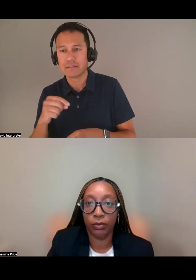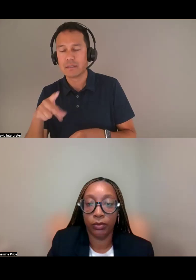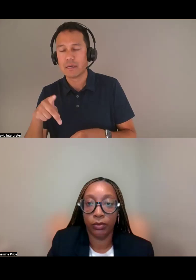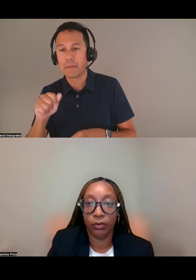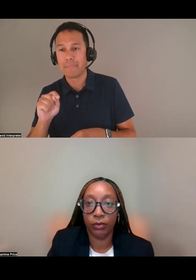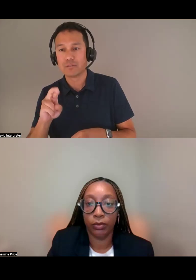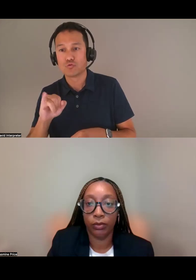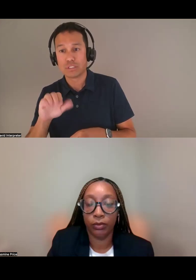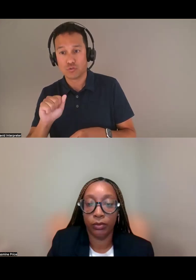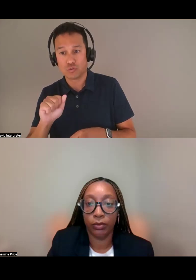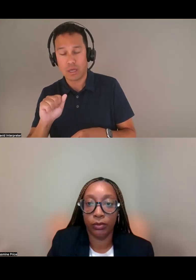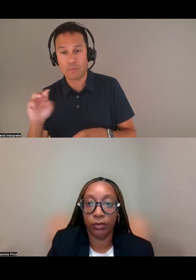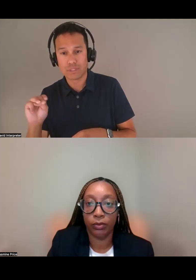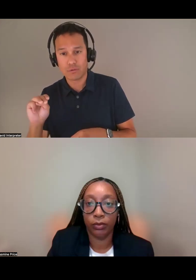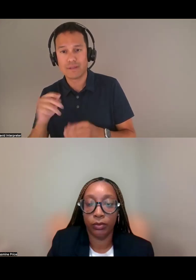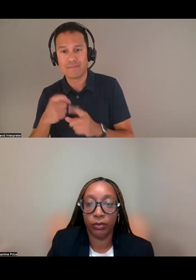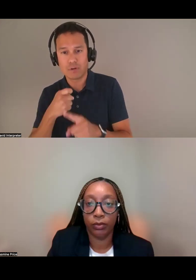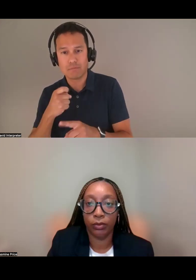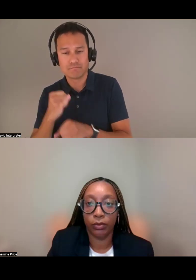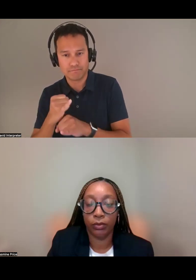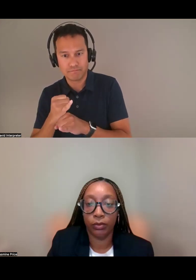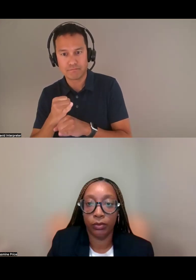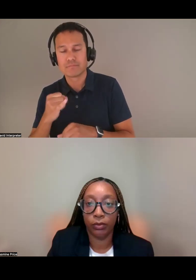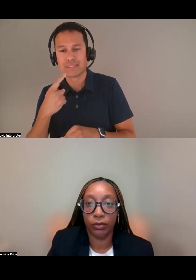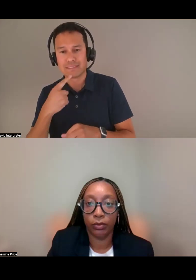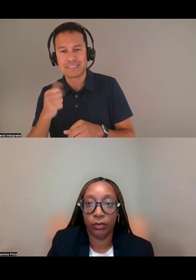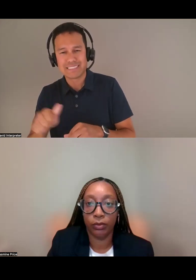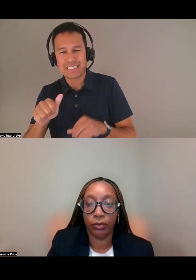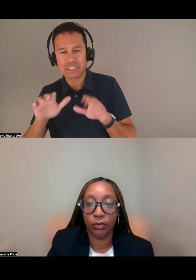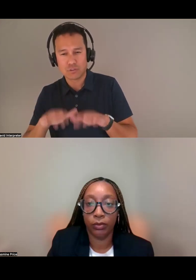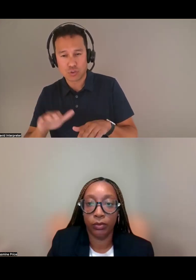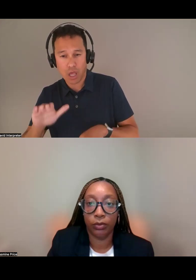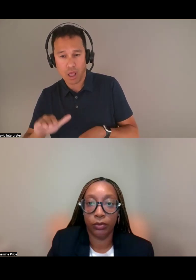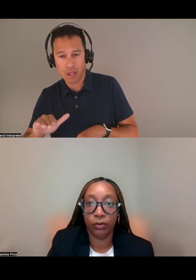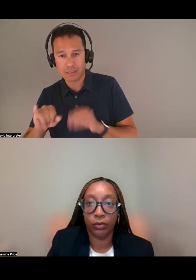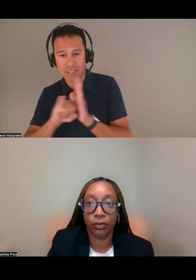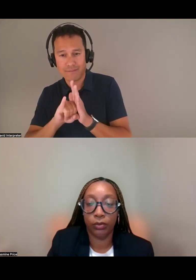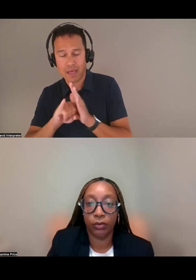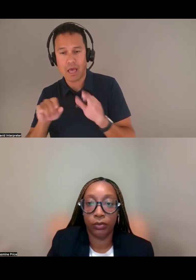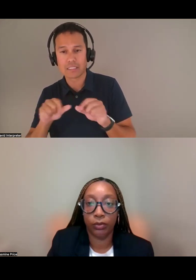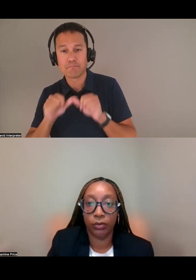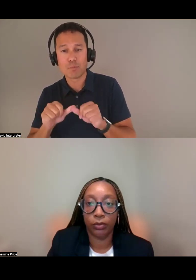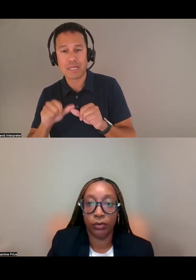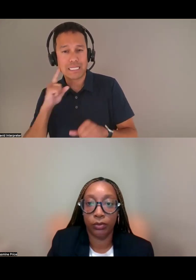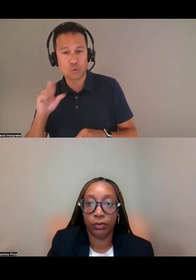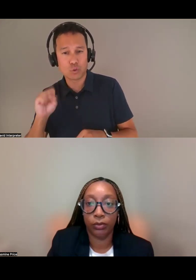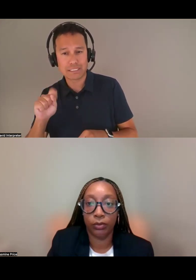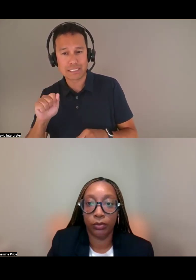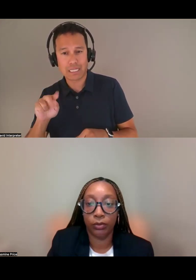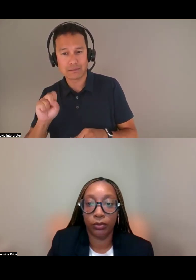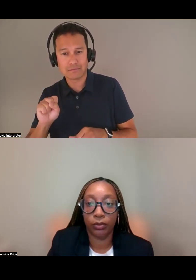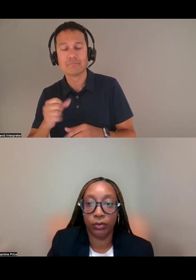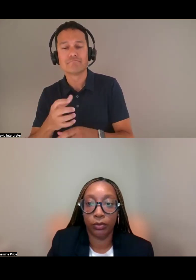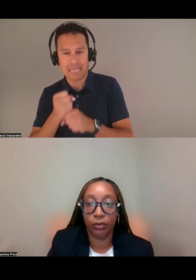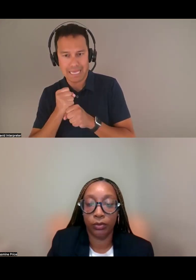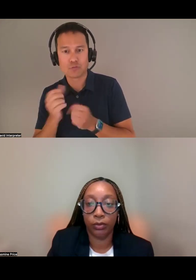for the Deaf is also chimed in. Any child identified as having a permanent hearing status can receive services from the